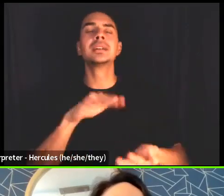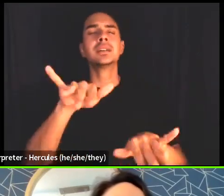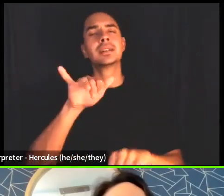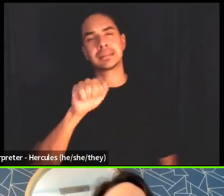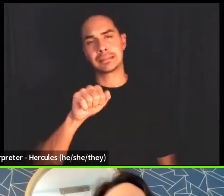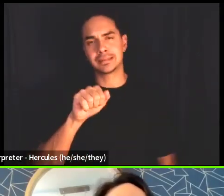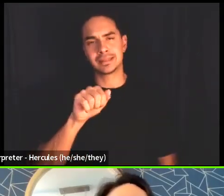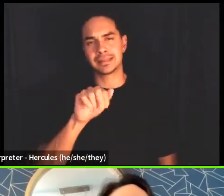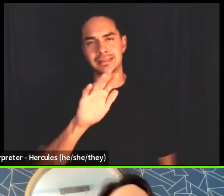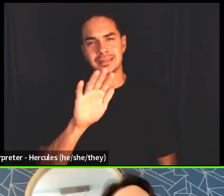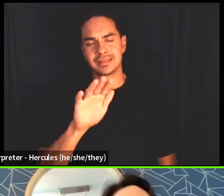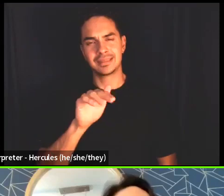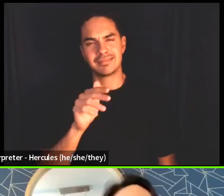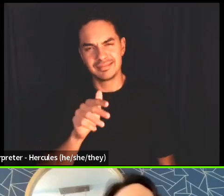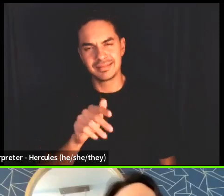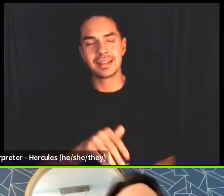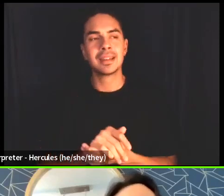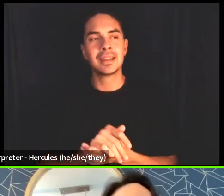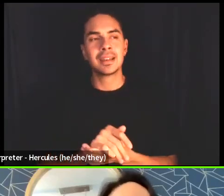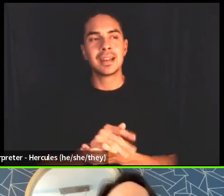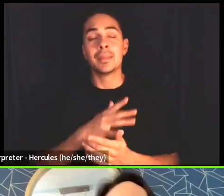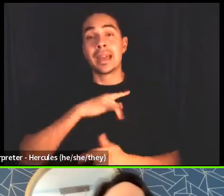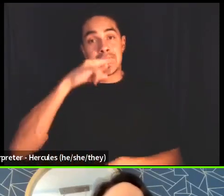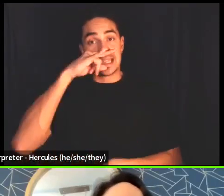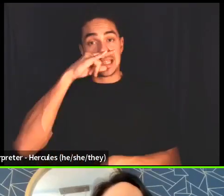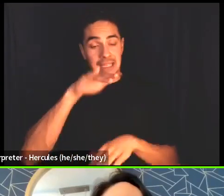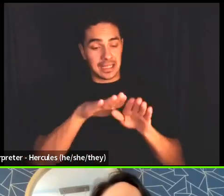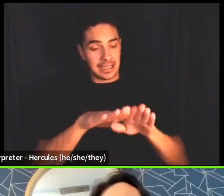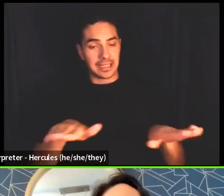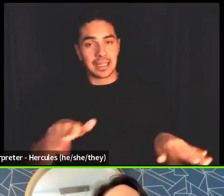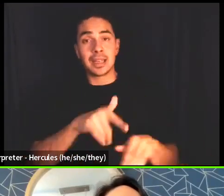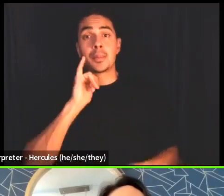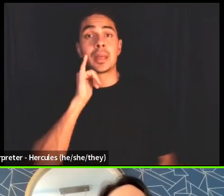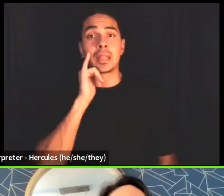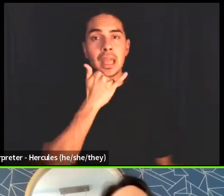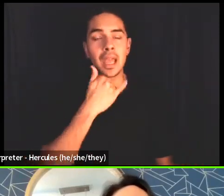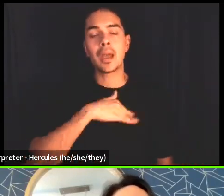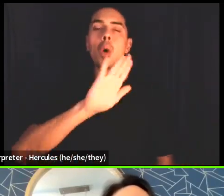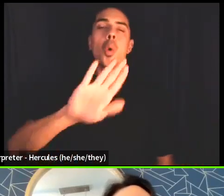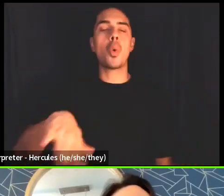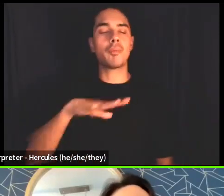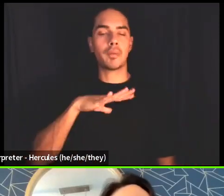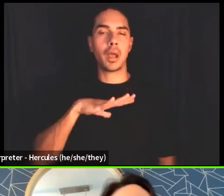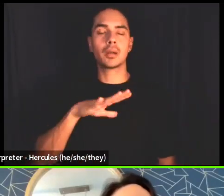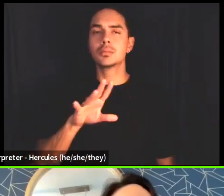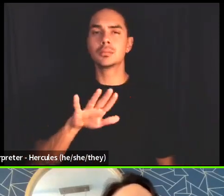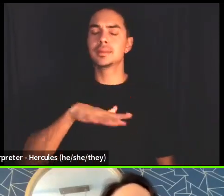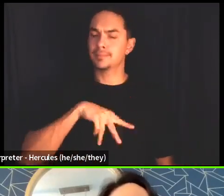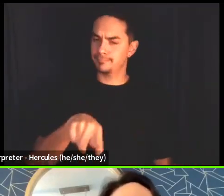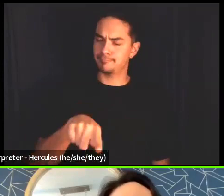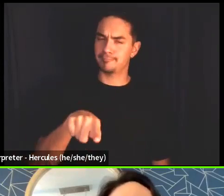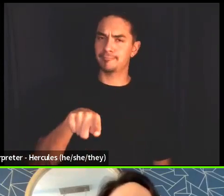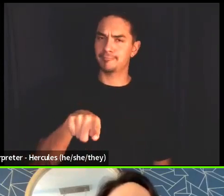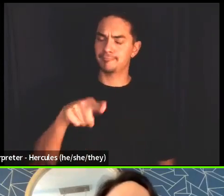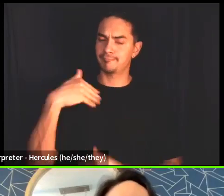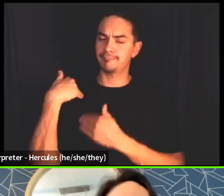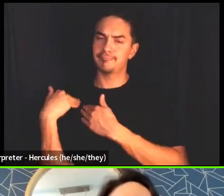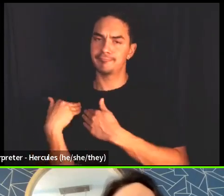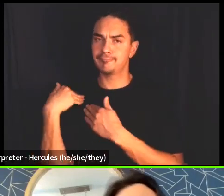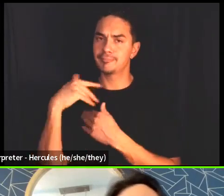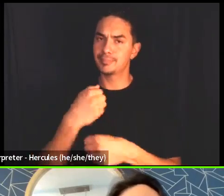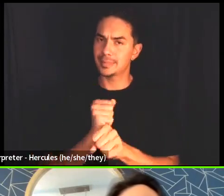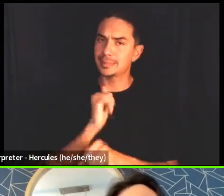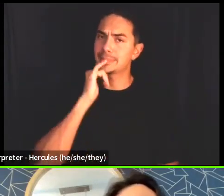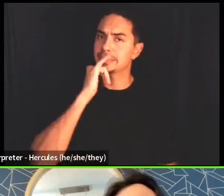accountable so that they learn, right? So, and so that we all learn. And I learn things from my kids all the time, and they hold